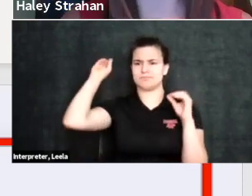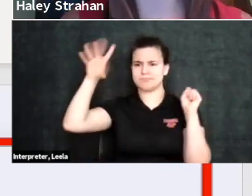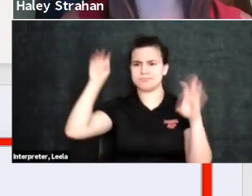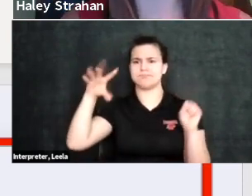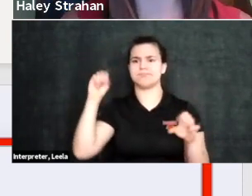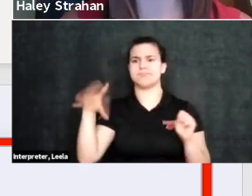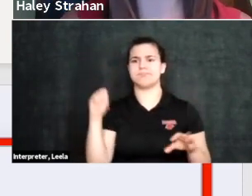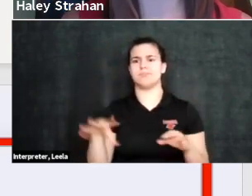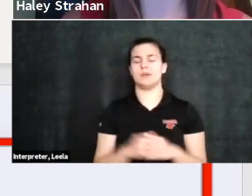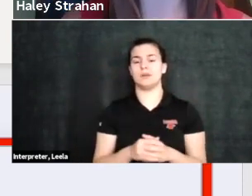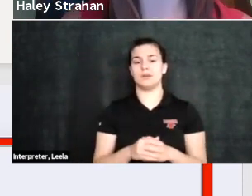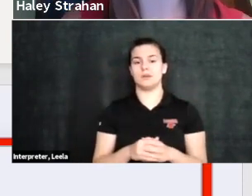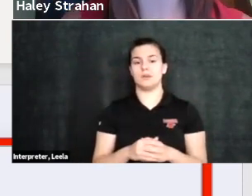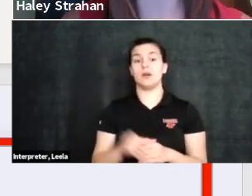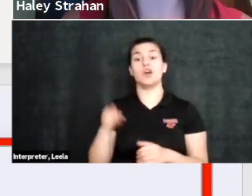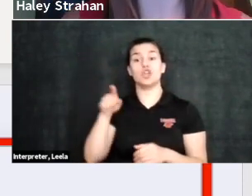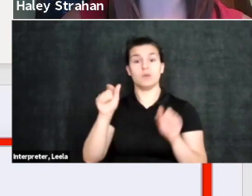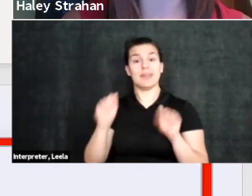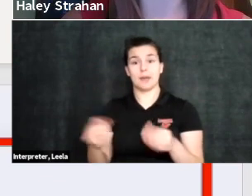to engage with any future sessions, you can visit